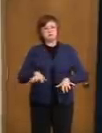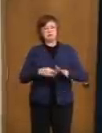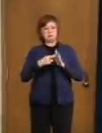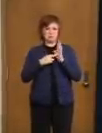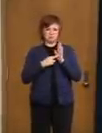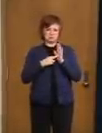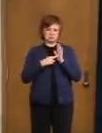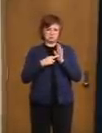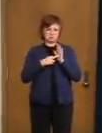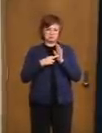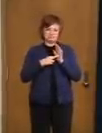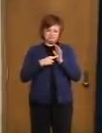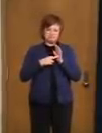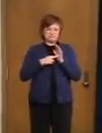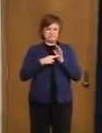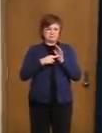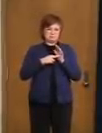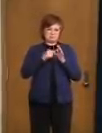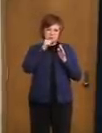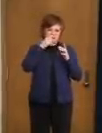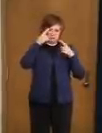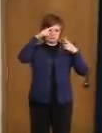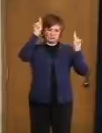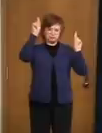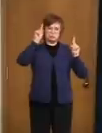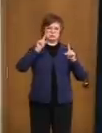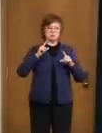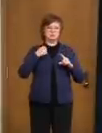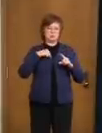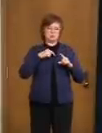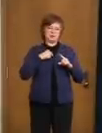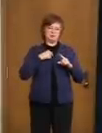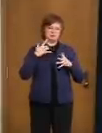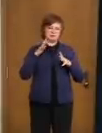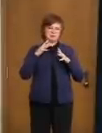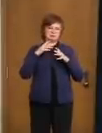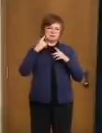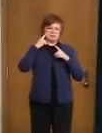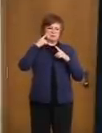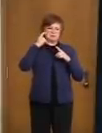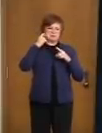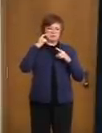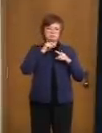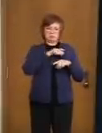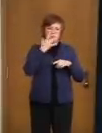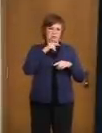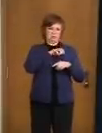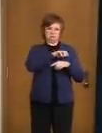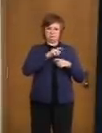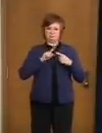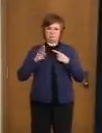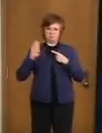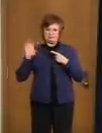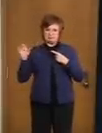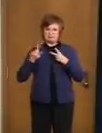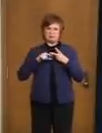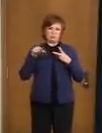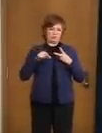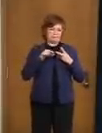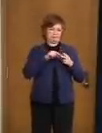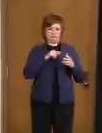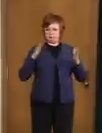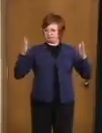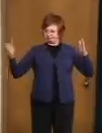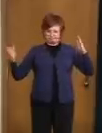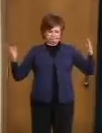seen. We've seen an increase, and part of it was predictable. It's happened in almost every other province between BC and Quebec, that we're seeing the bit